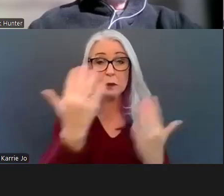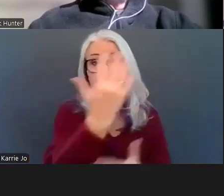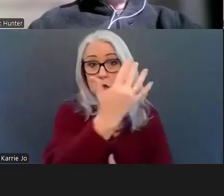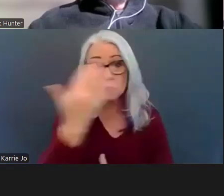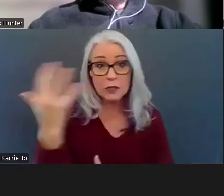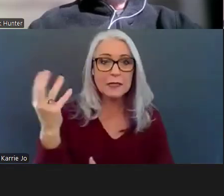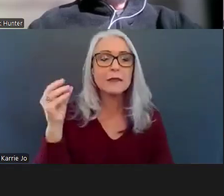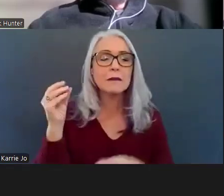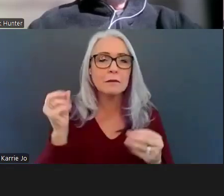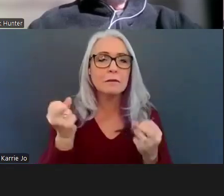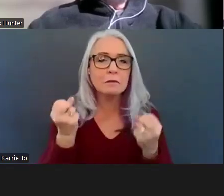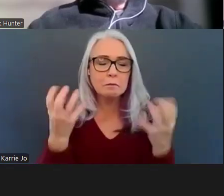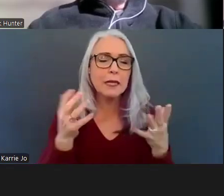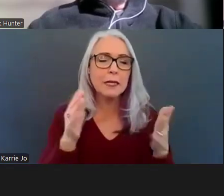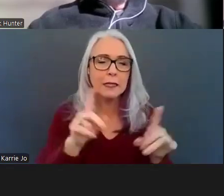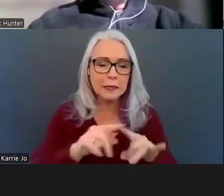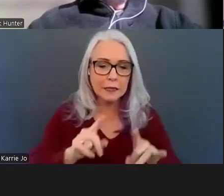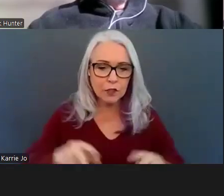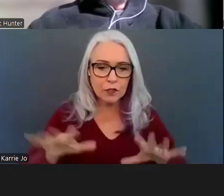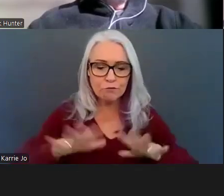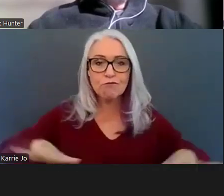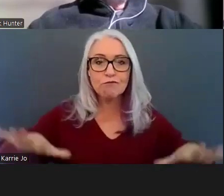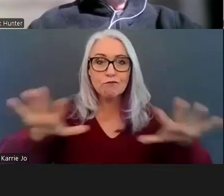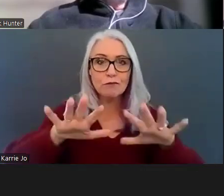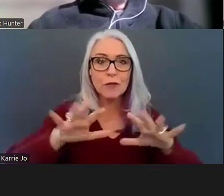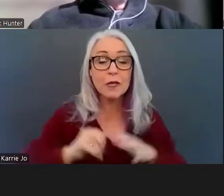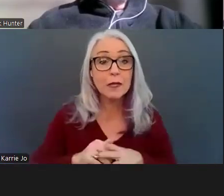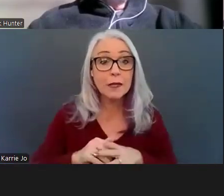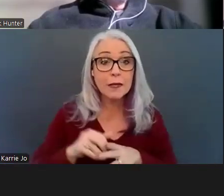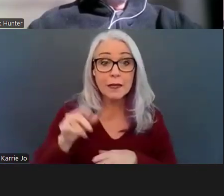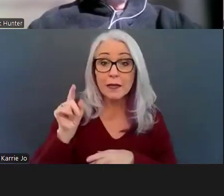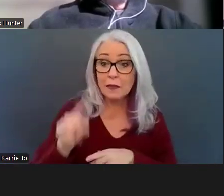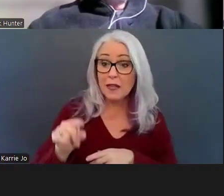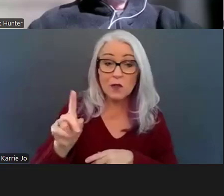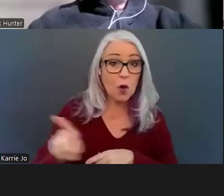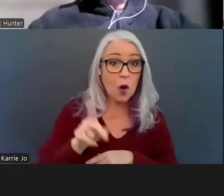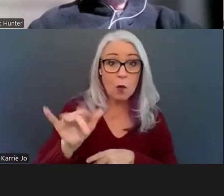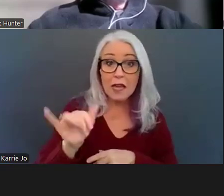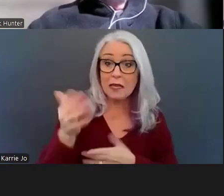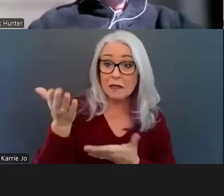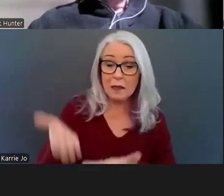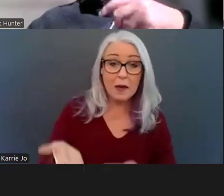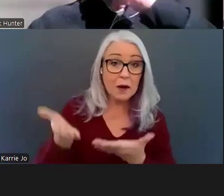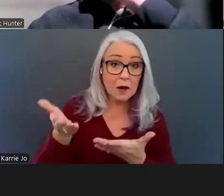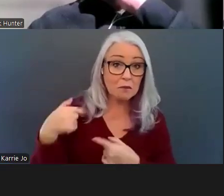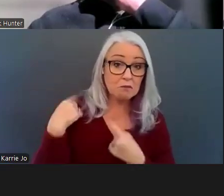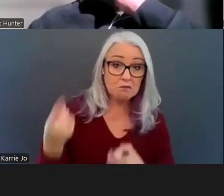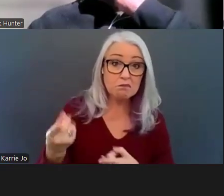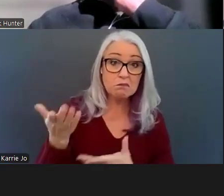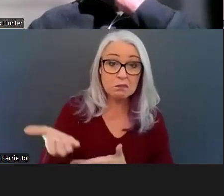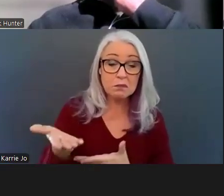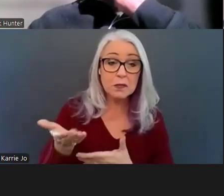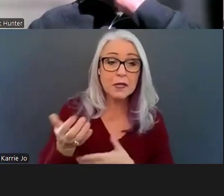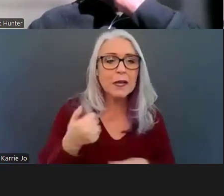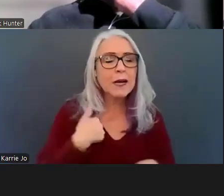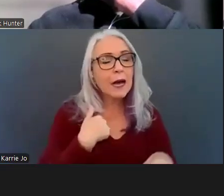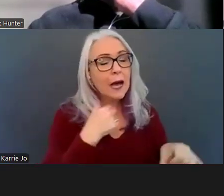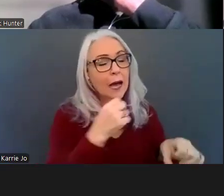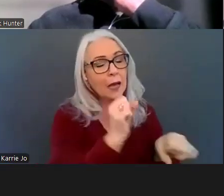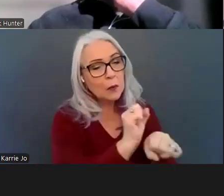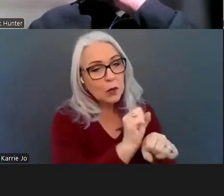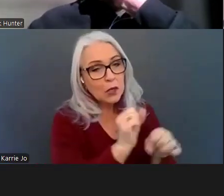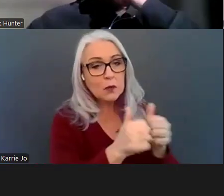many places. Although that species has always been on the landscape, I worked with uh,